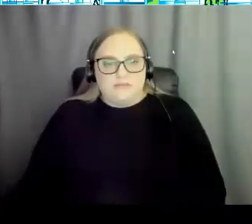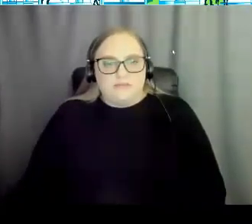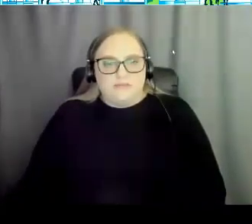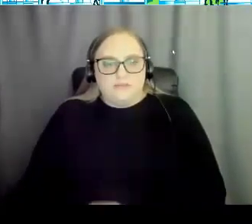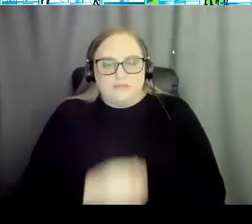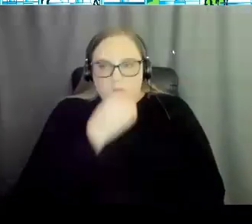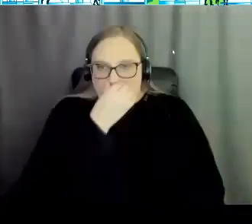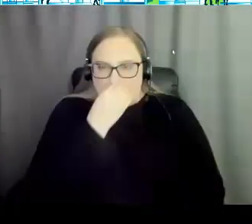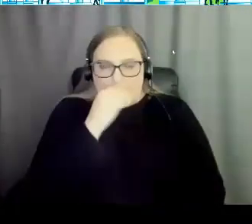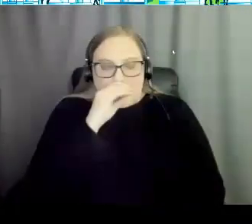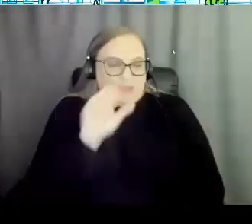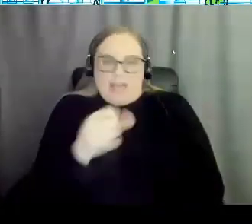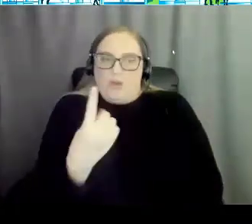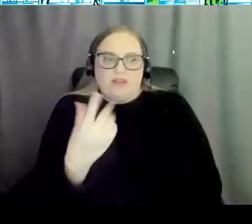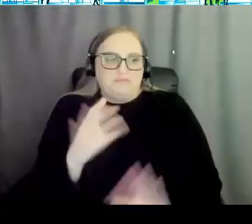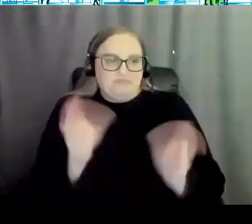This is for anyone.